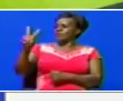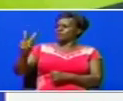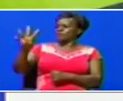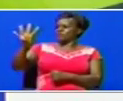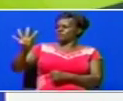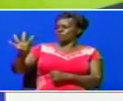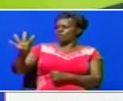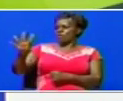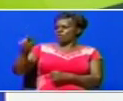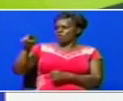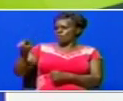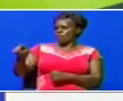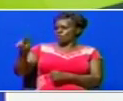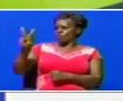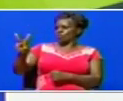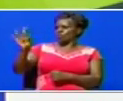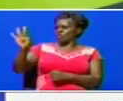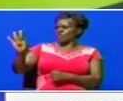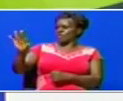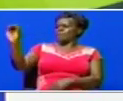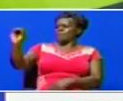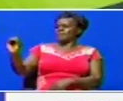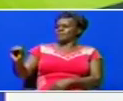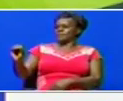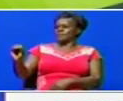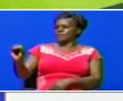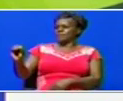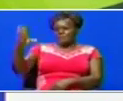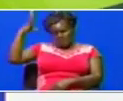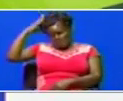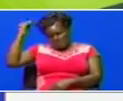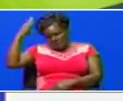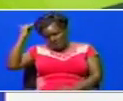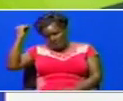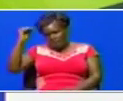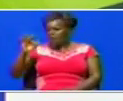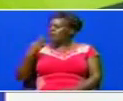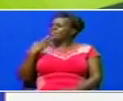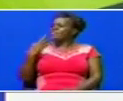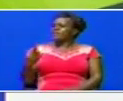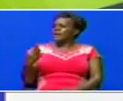424, that's 0.23%. Mohammed Dida,